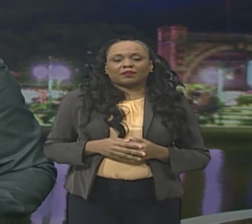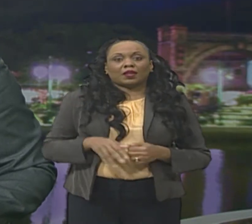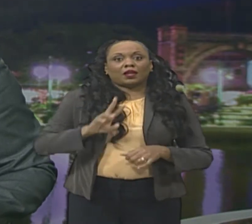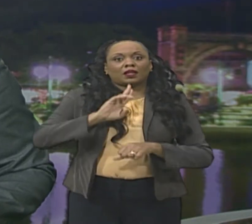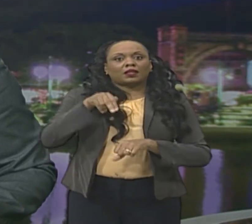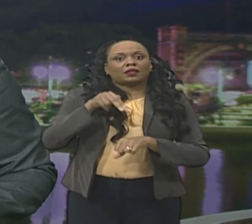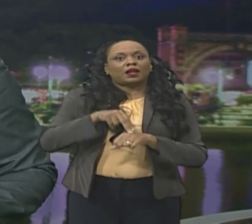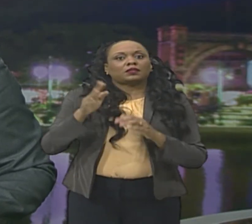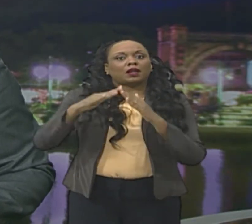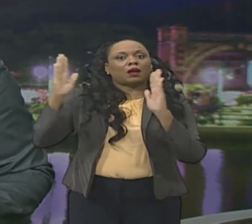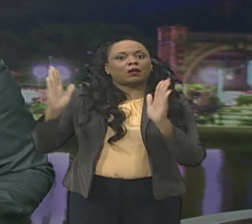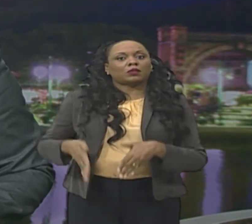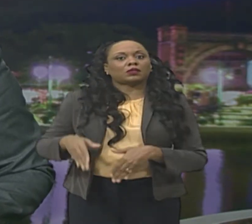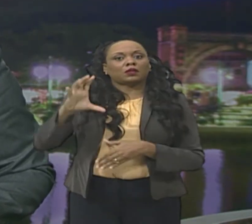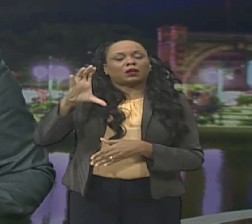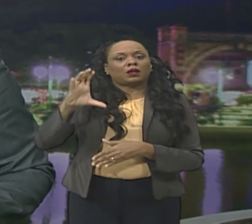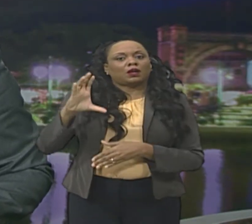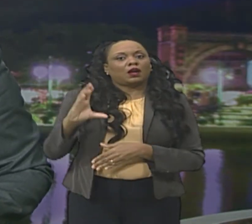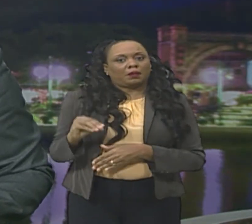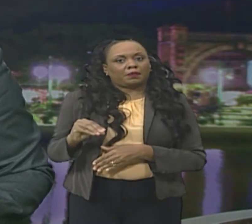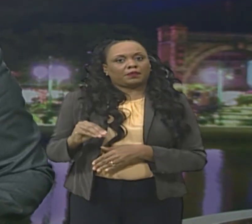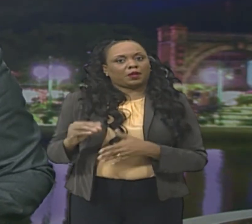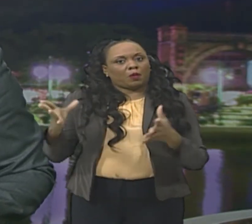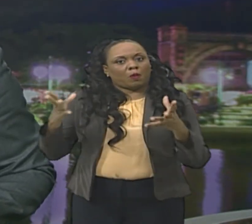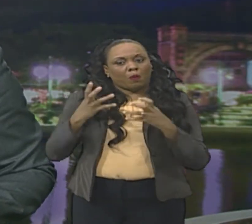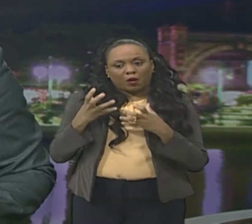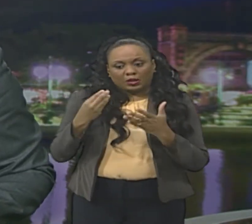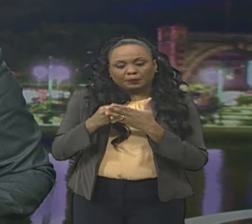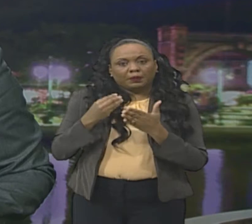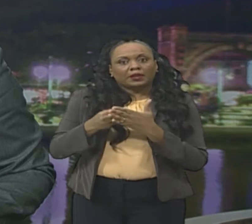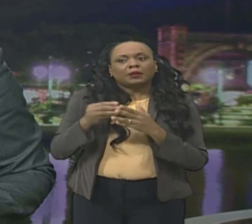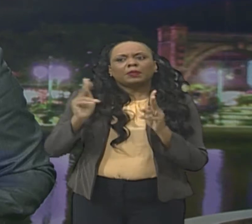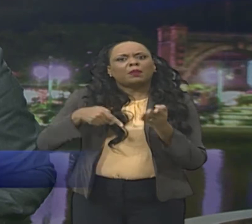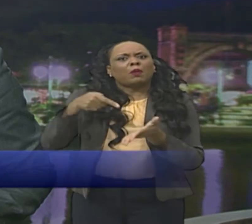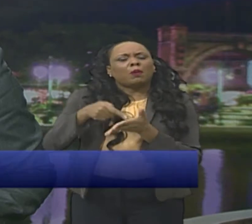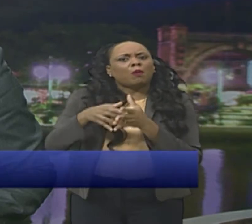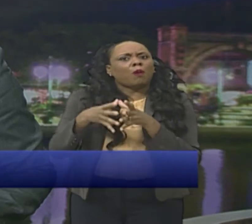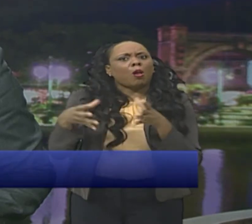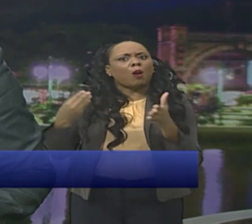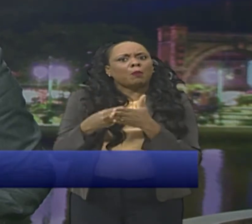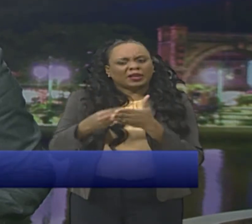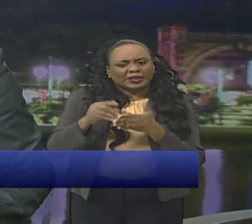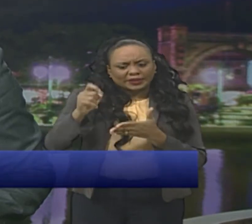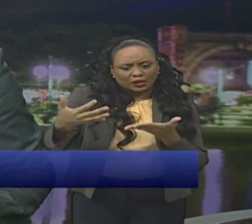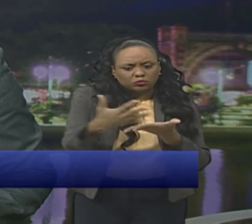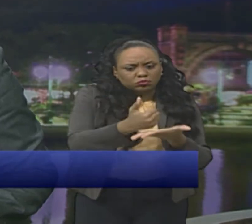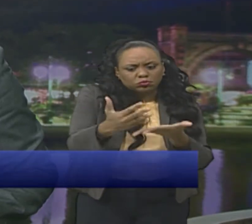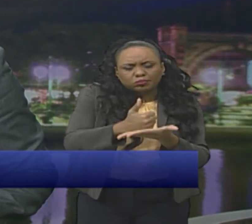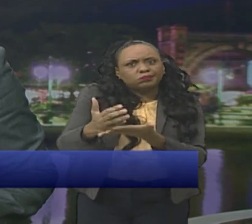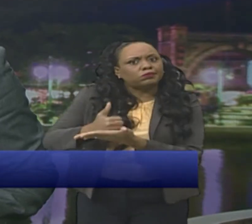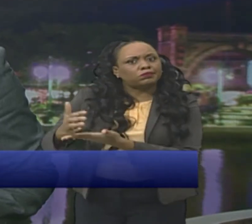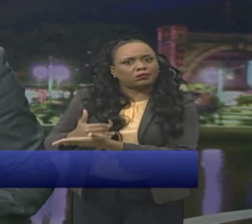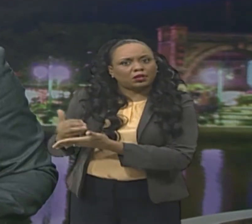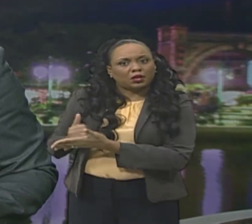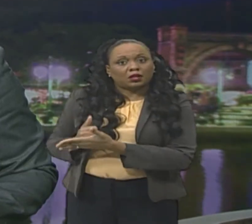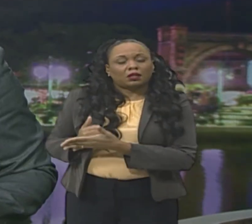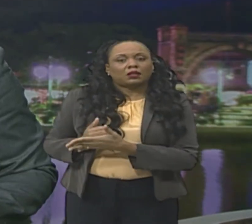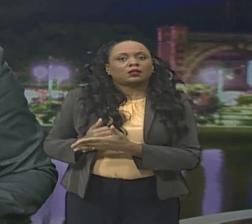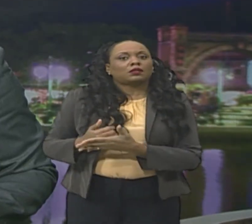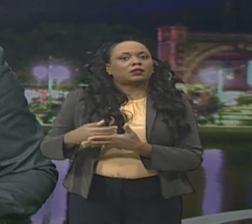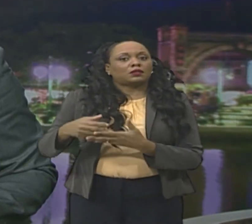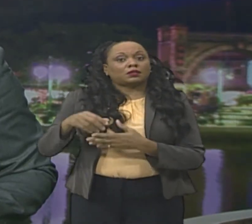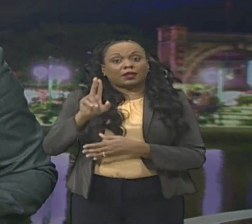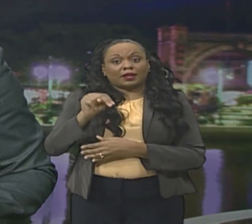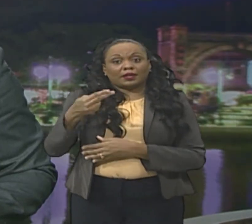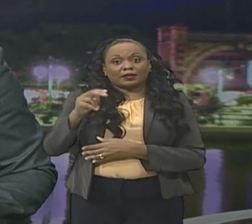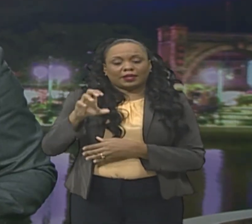Housing Corporation is intensifying its campaign to collect arrears and rid itself of delinquent tenants. More locks have been changed